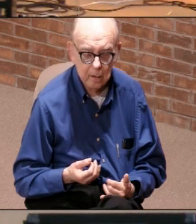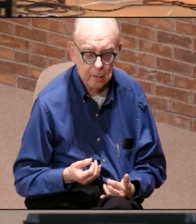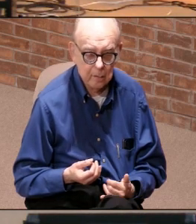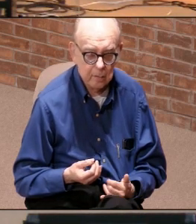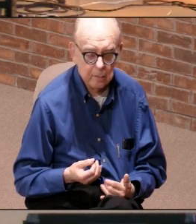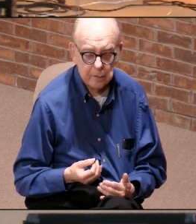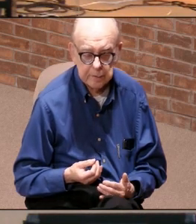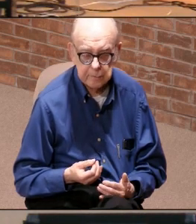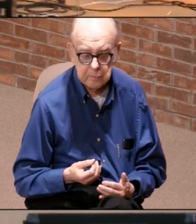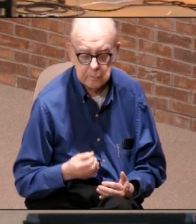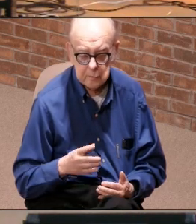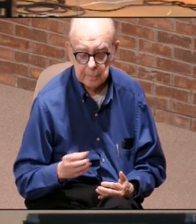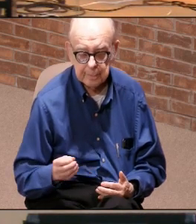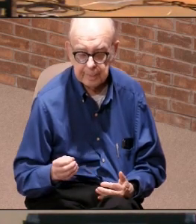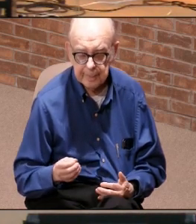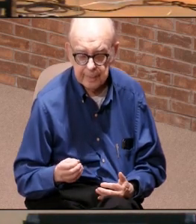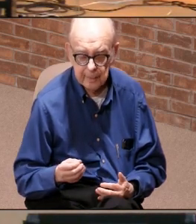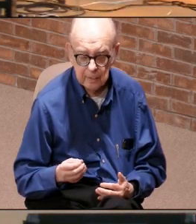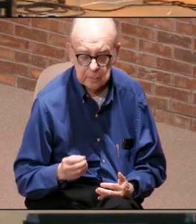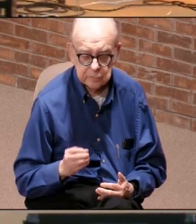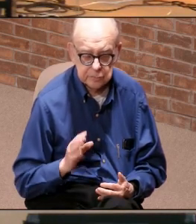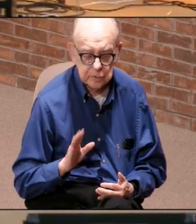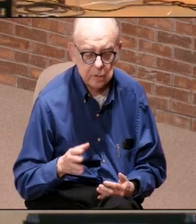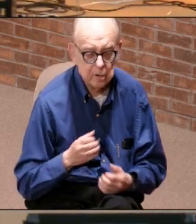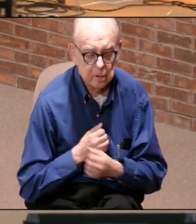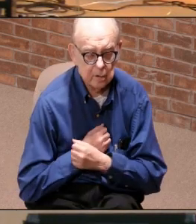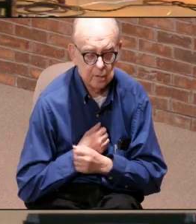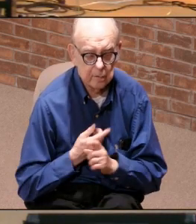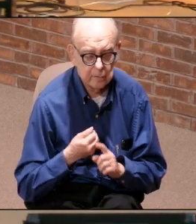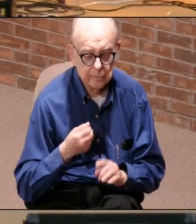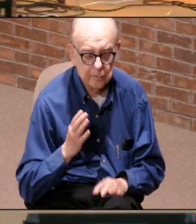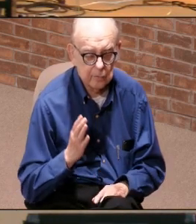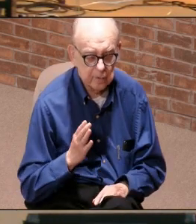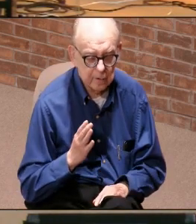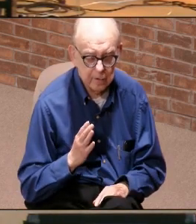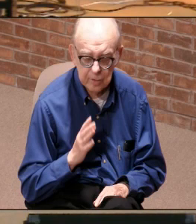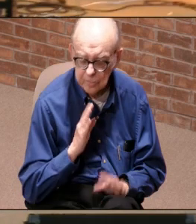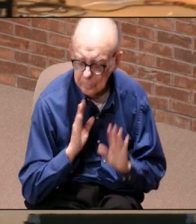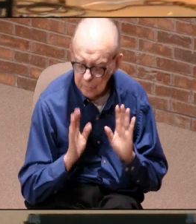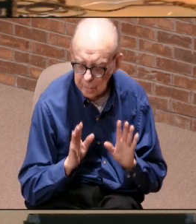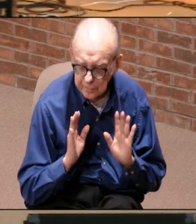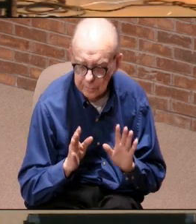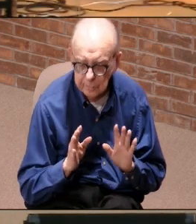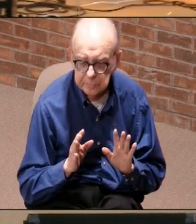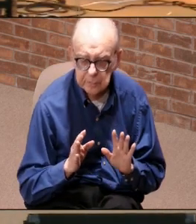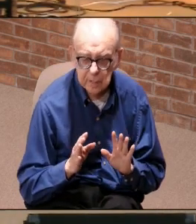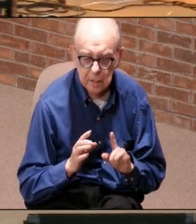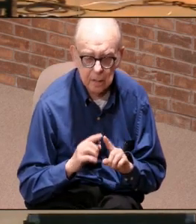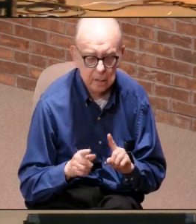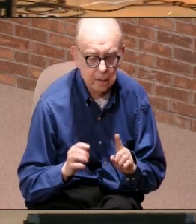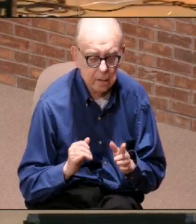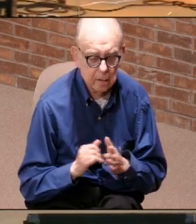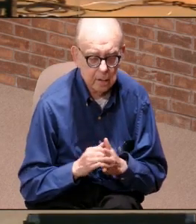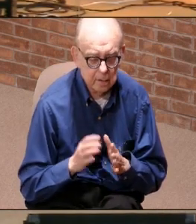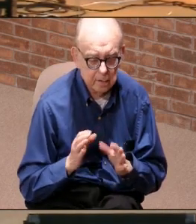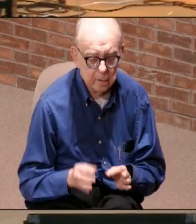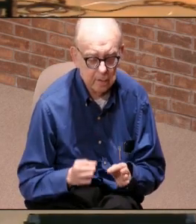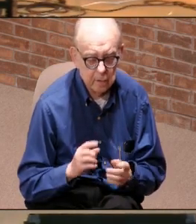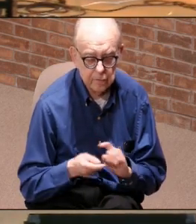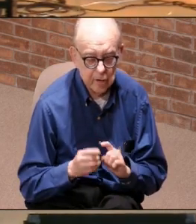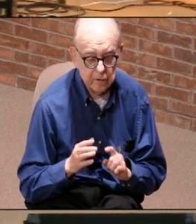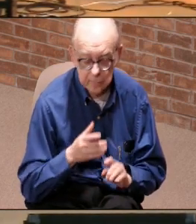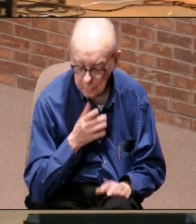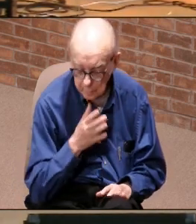story and her love for God is just miraculous. But that decision changed